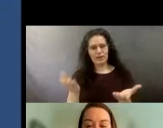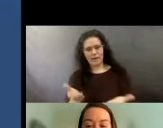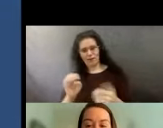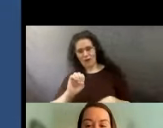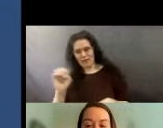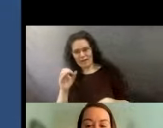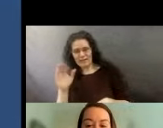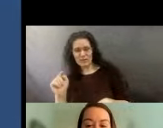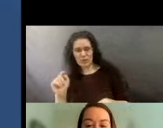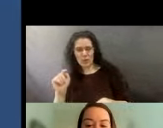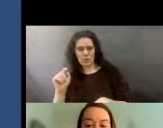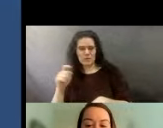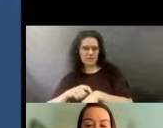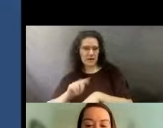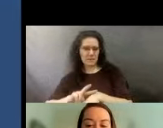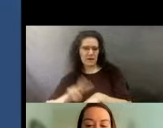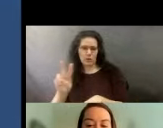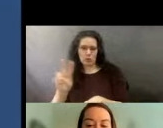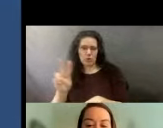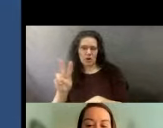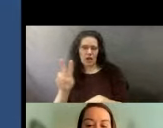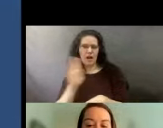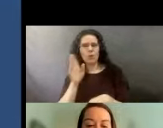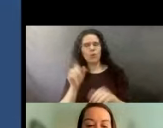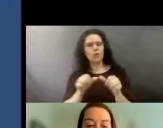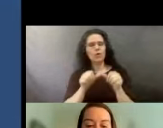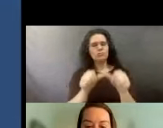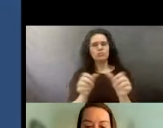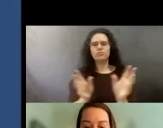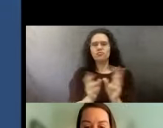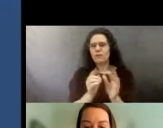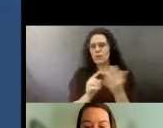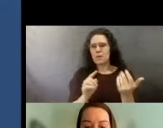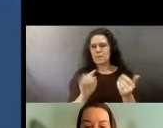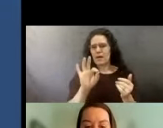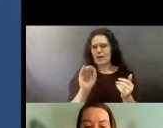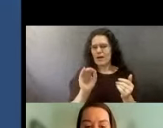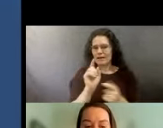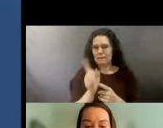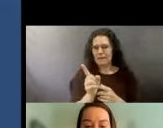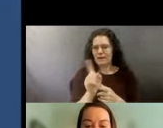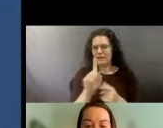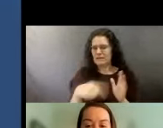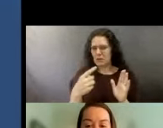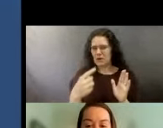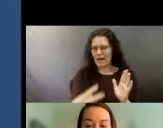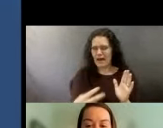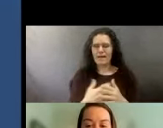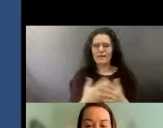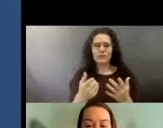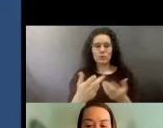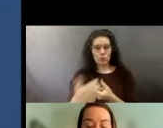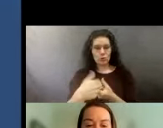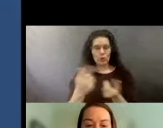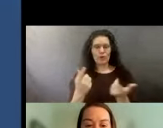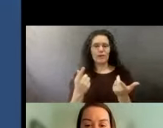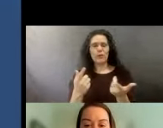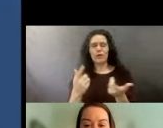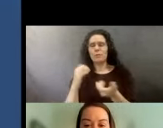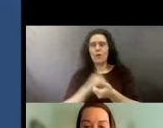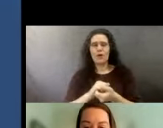running for about 90 minutes today. You are joining us. We are partnering NCMLP and Health Outreach Partners